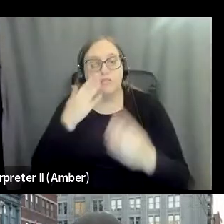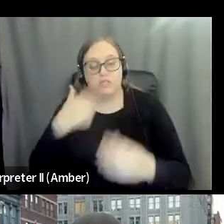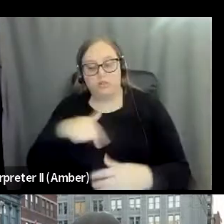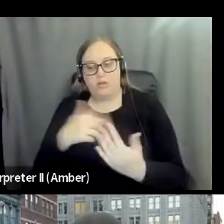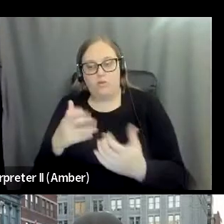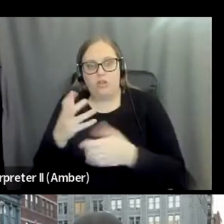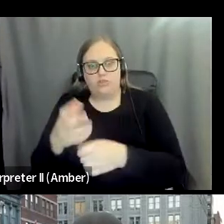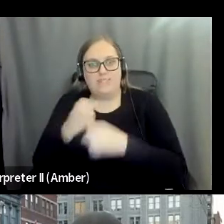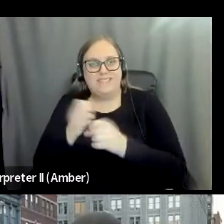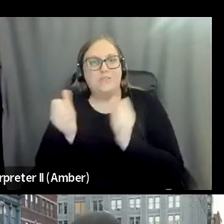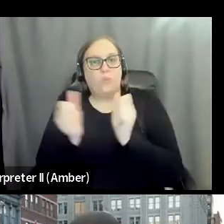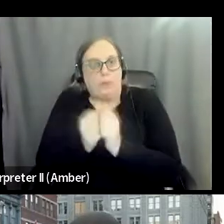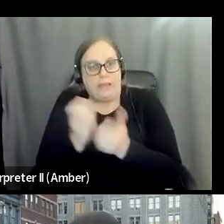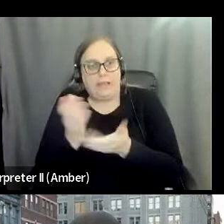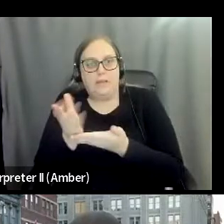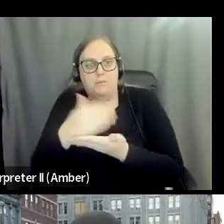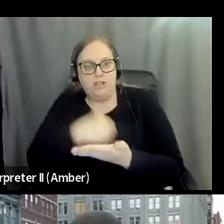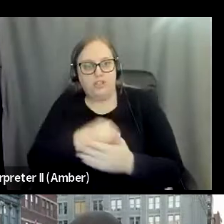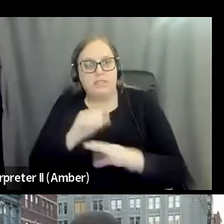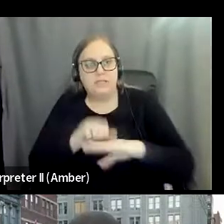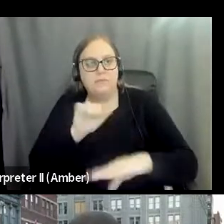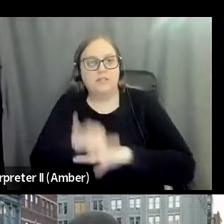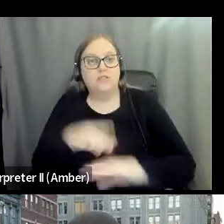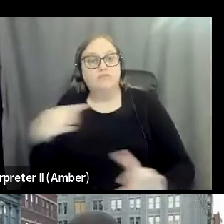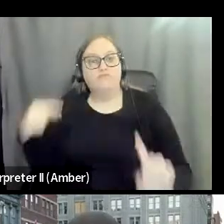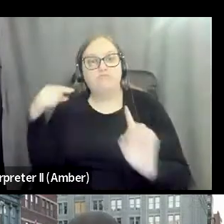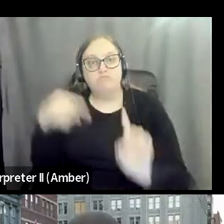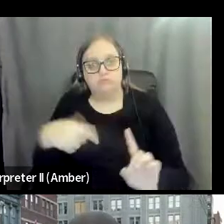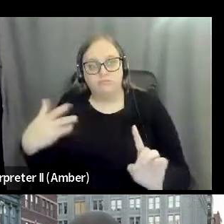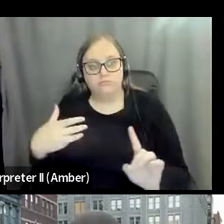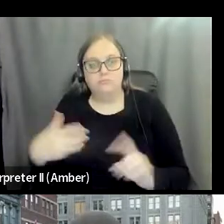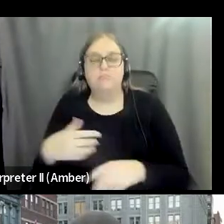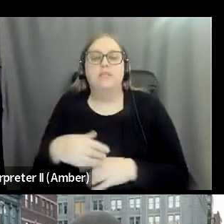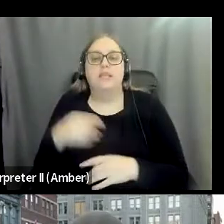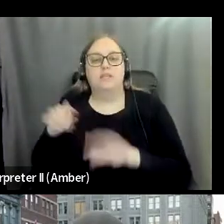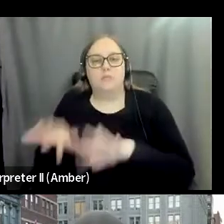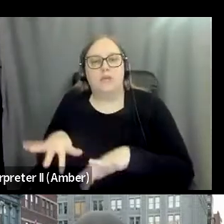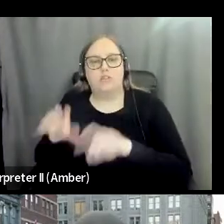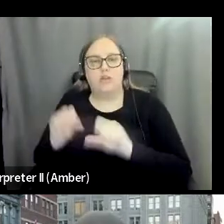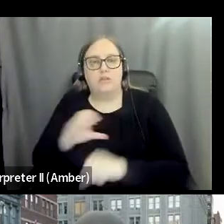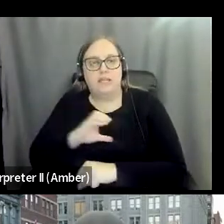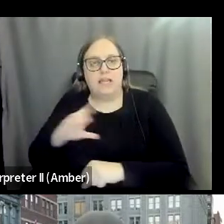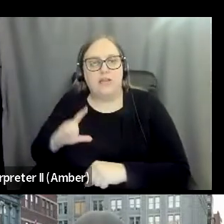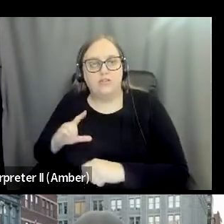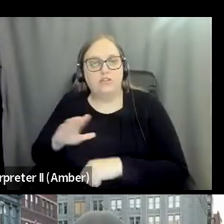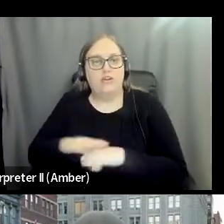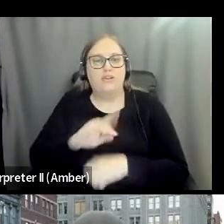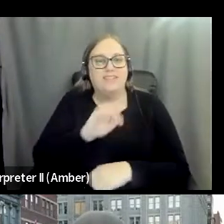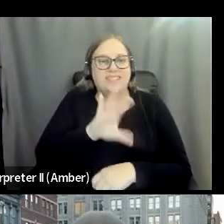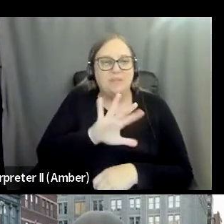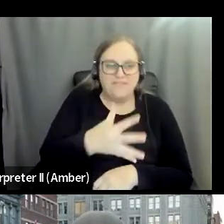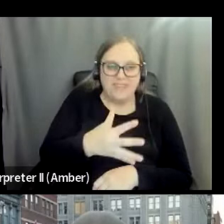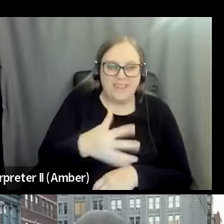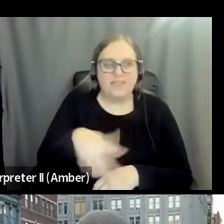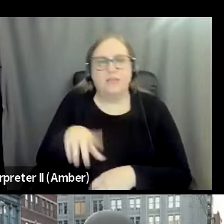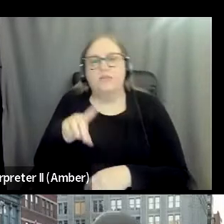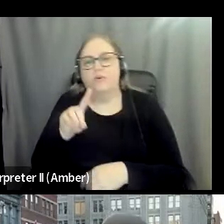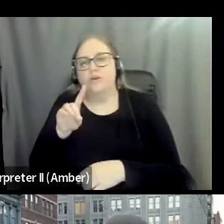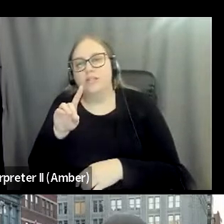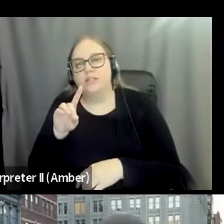budget submission. The intent is that this will be adopted by the council on either December 5th or